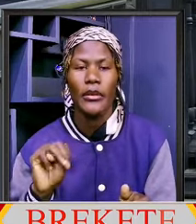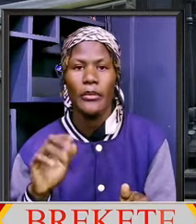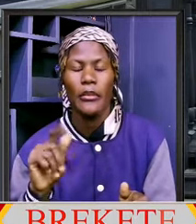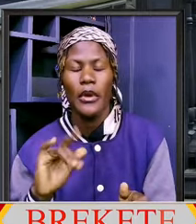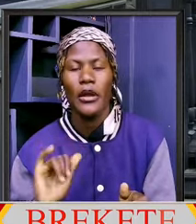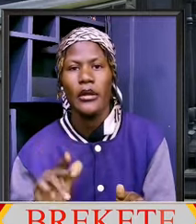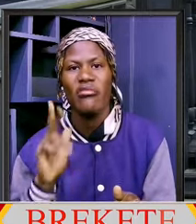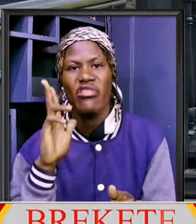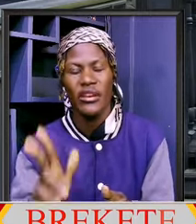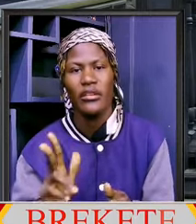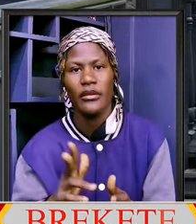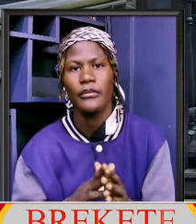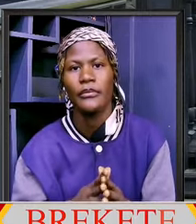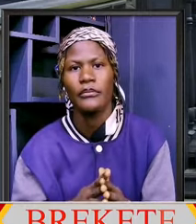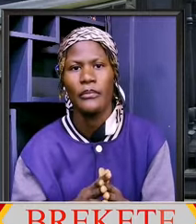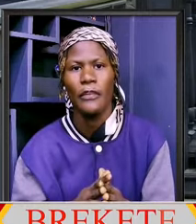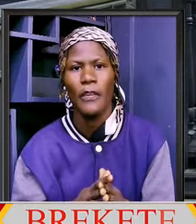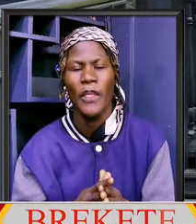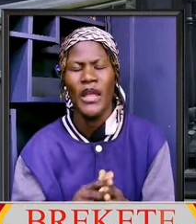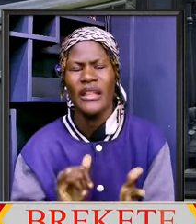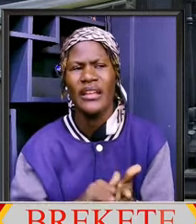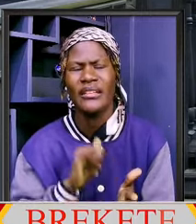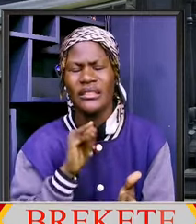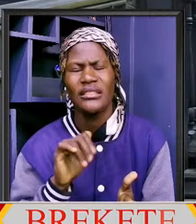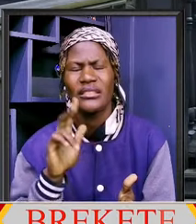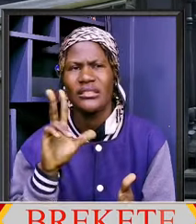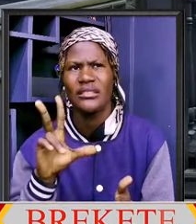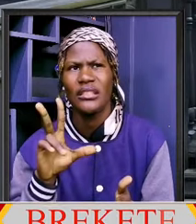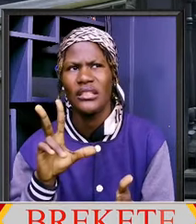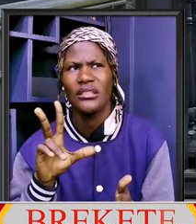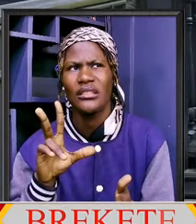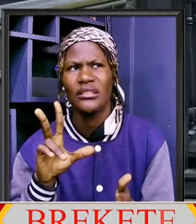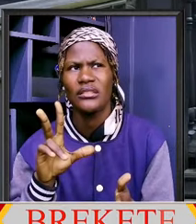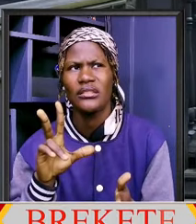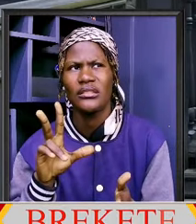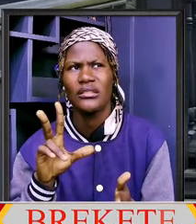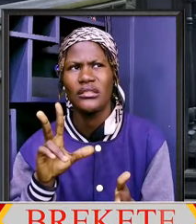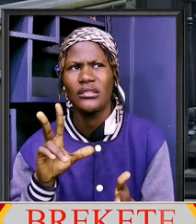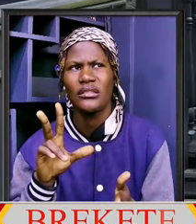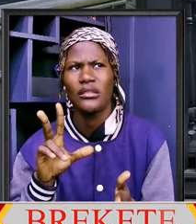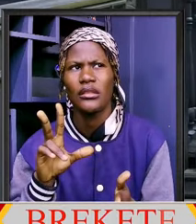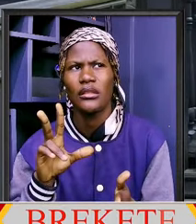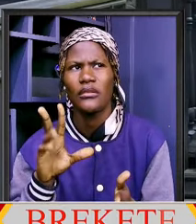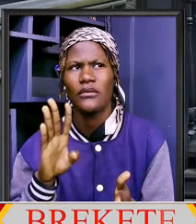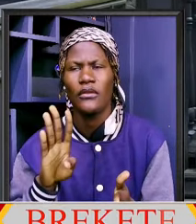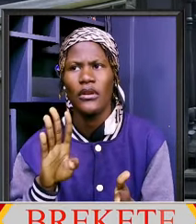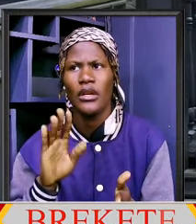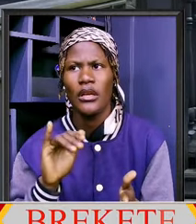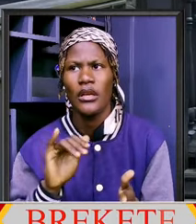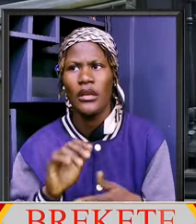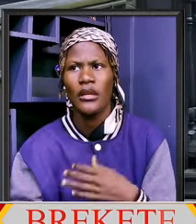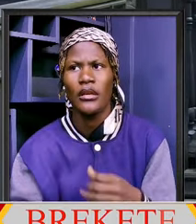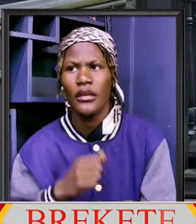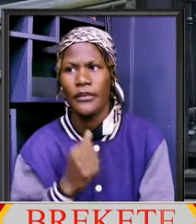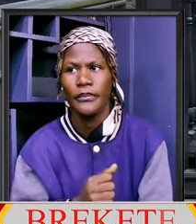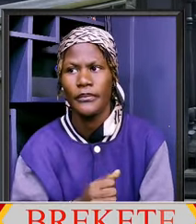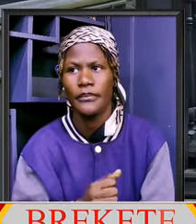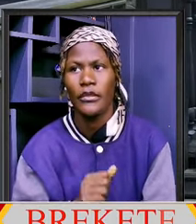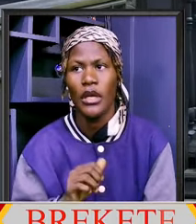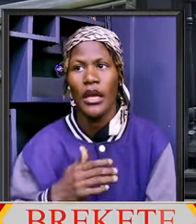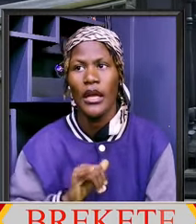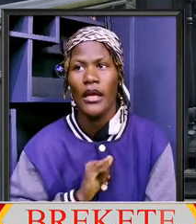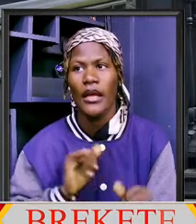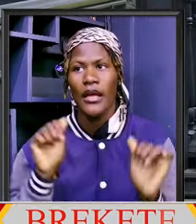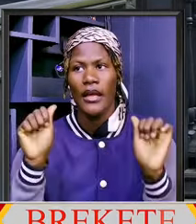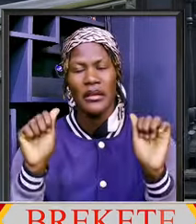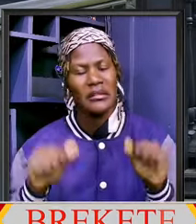about 30-something years ago. Which year? Sir, the actual year, if you ask me, I can't. Because I